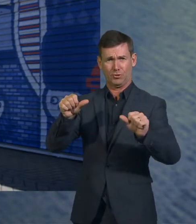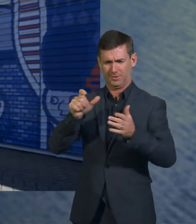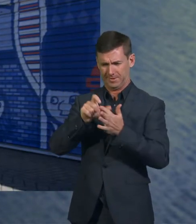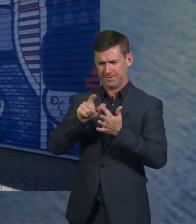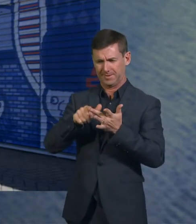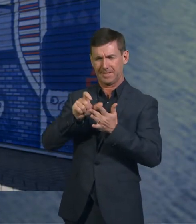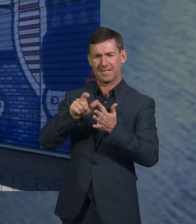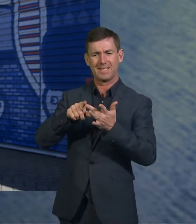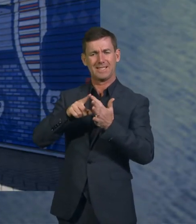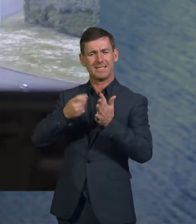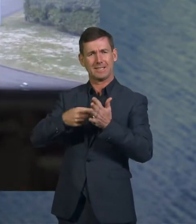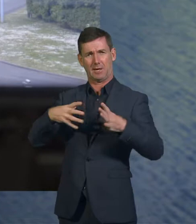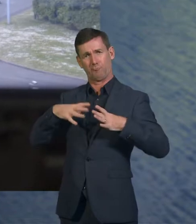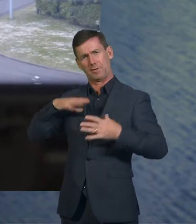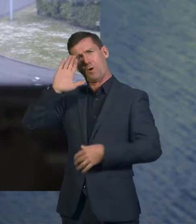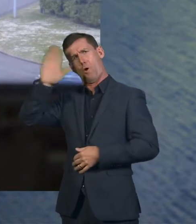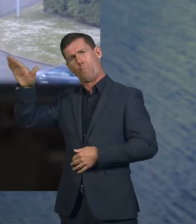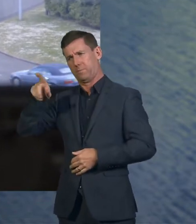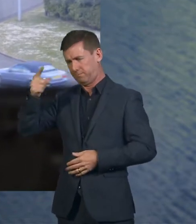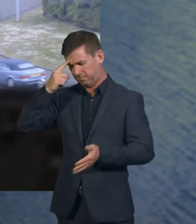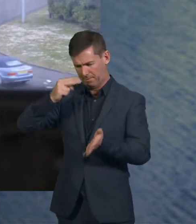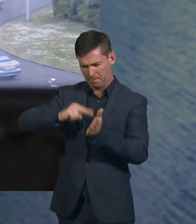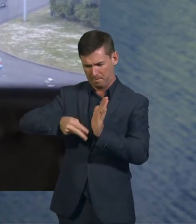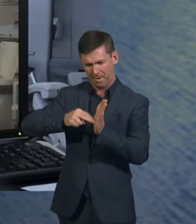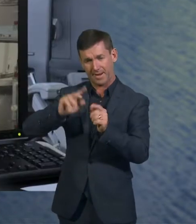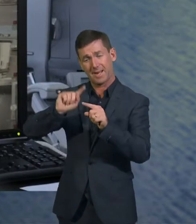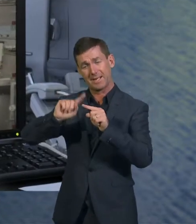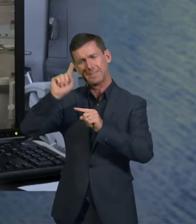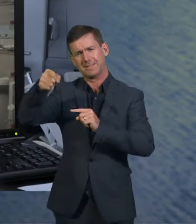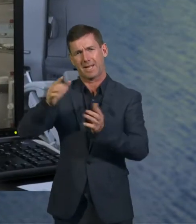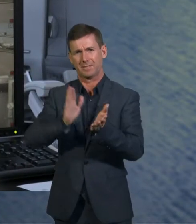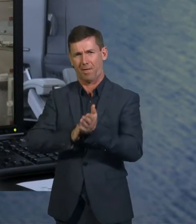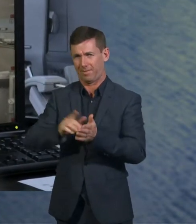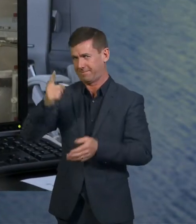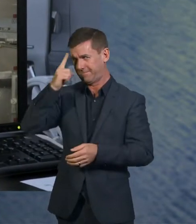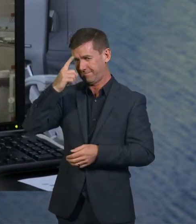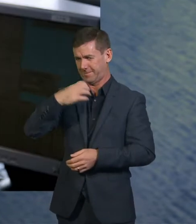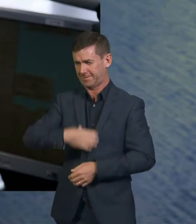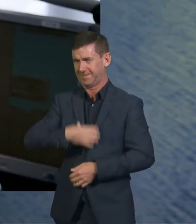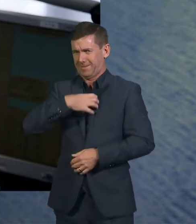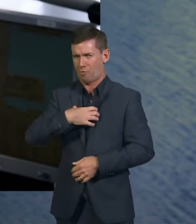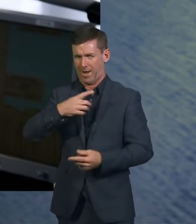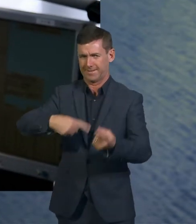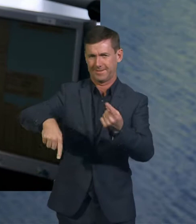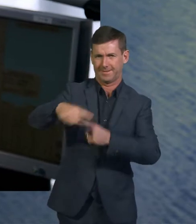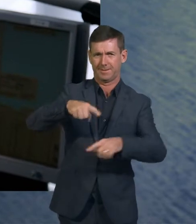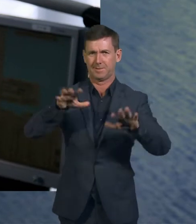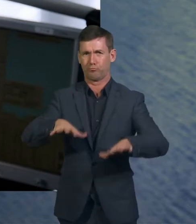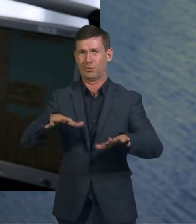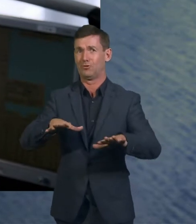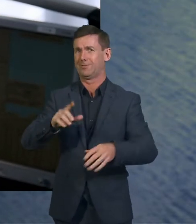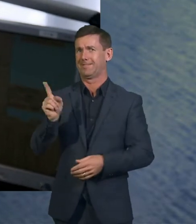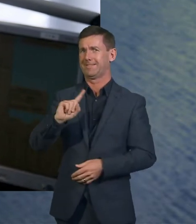too. But he's already planning next month's visit, when he's decided to spring a surprise on his cake-loving British colleagues.